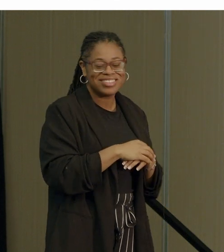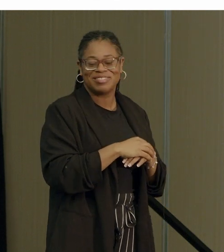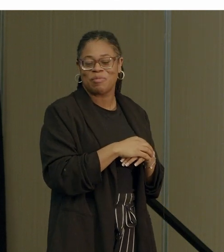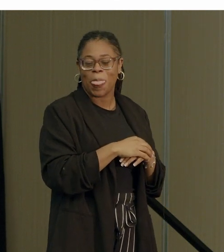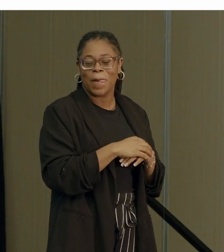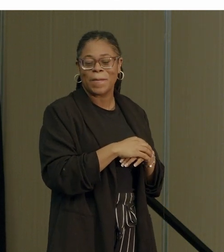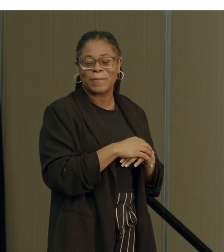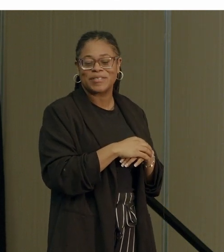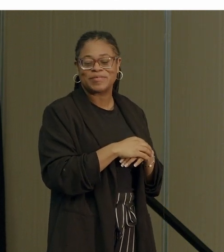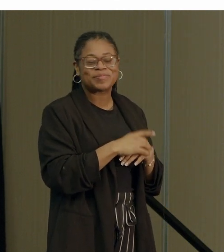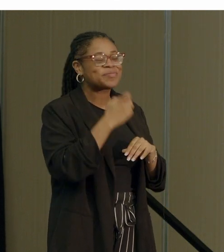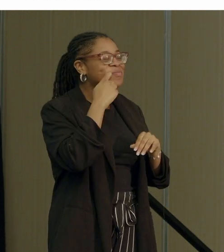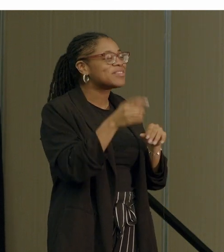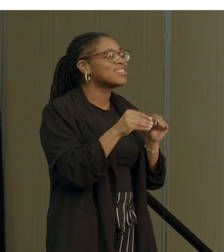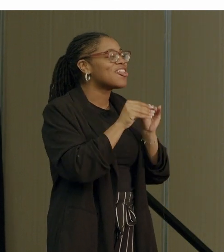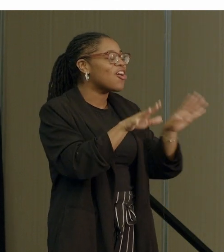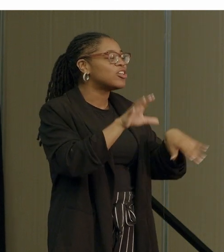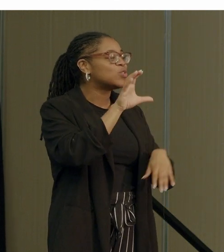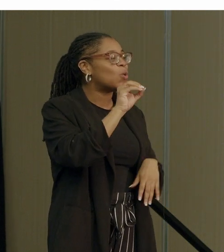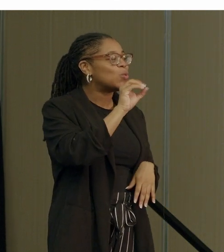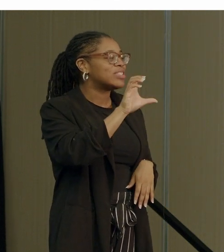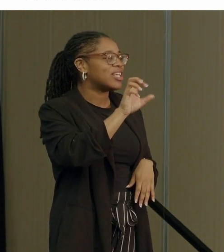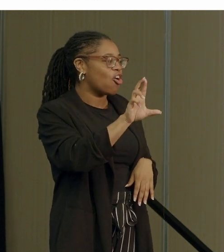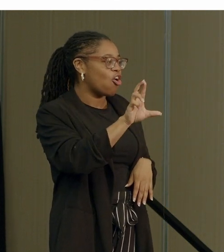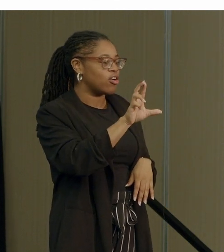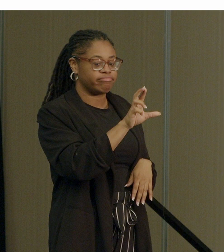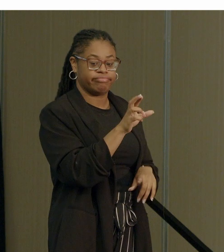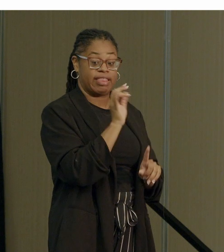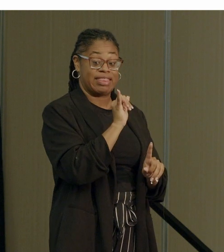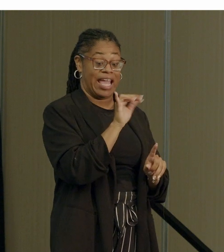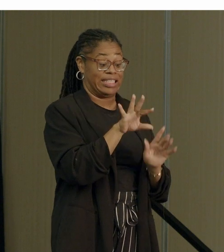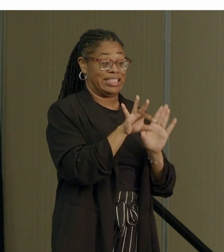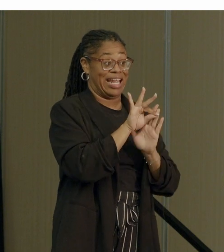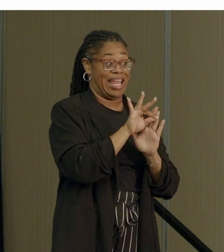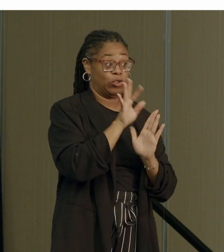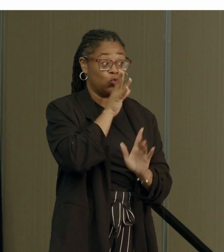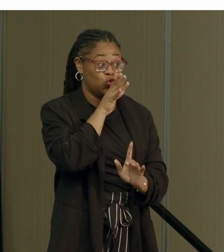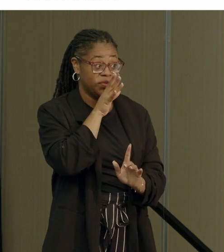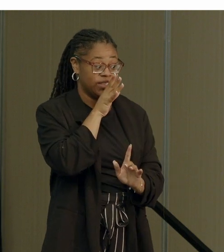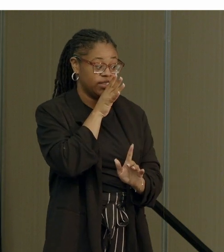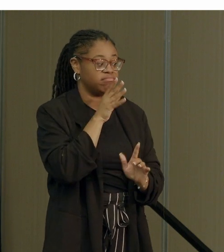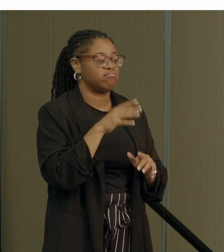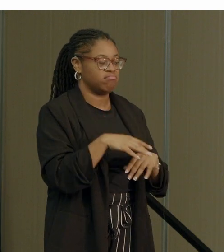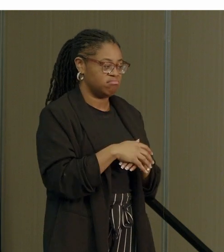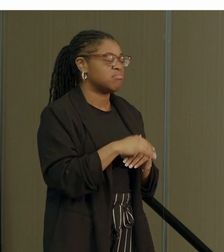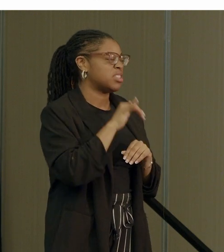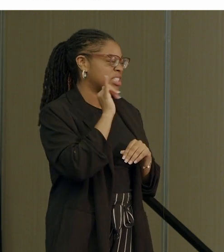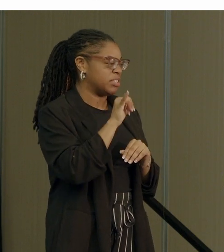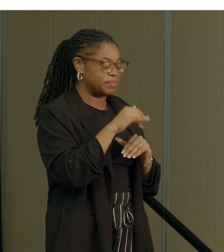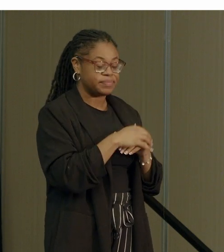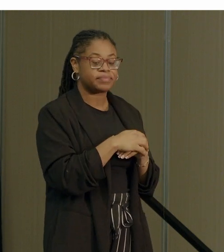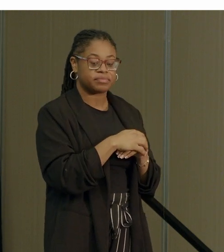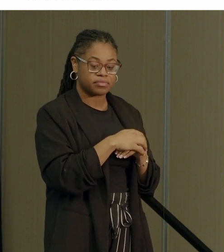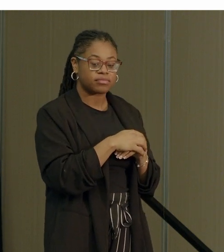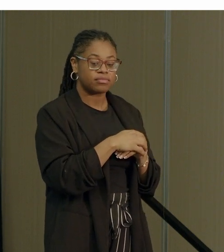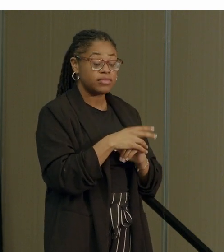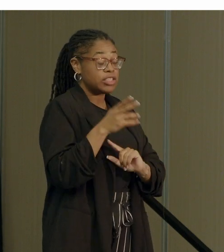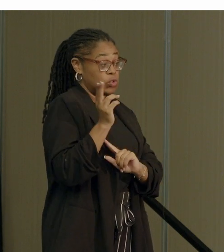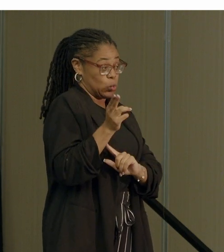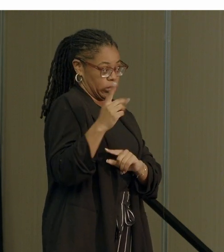We also launched OCR into Select to Speak, which is Chromebook's text-to-speech feature.